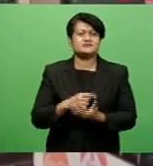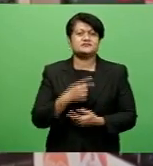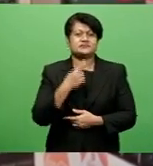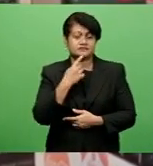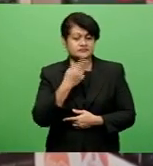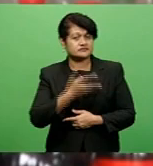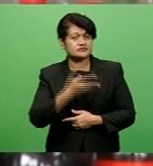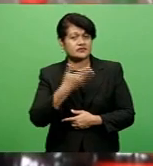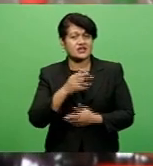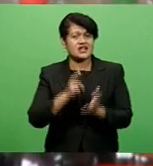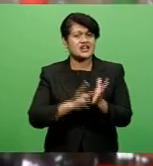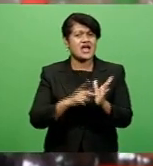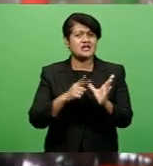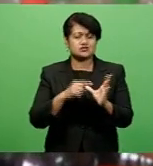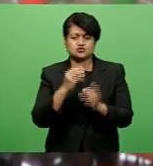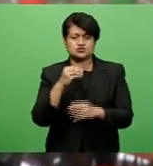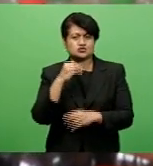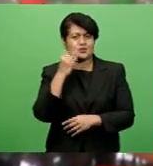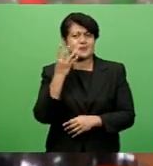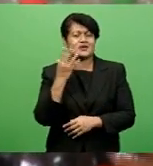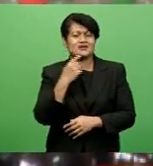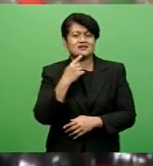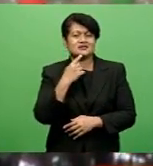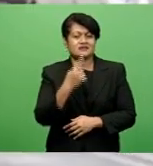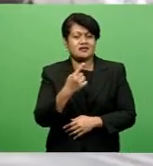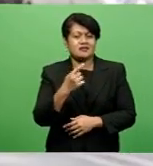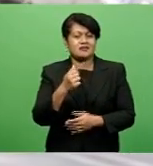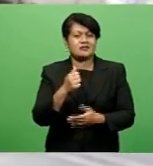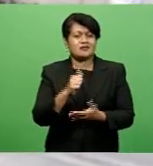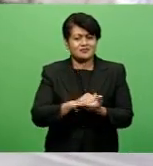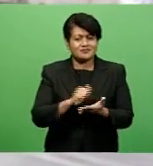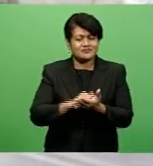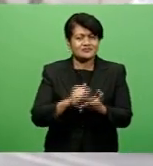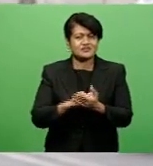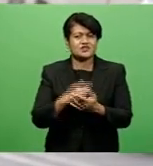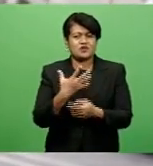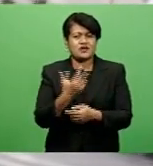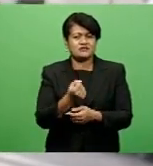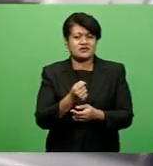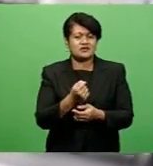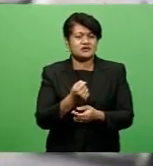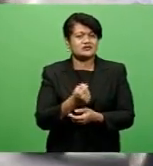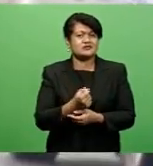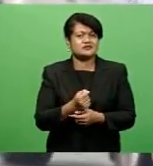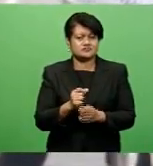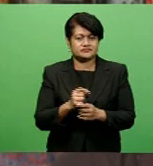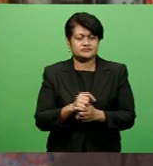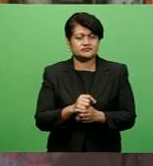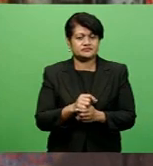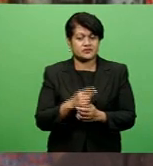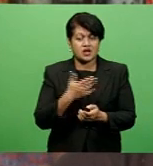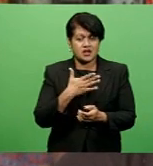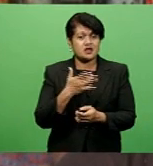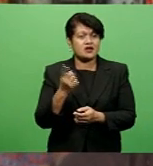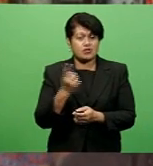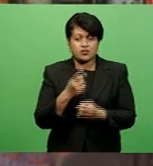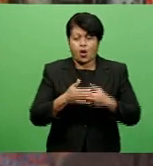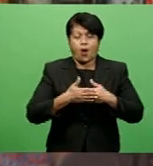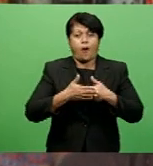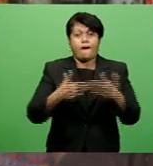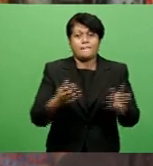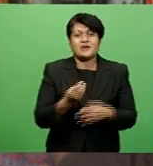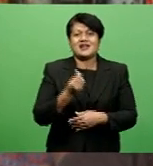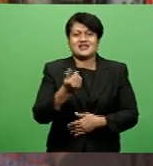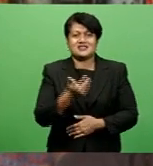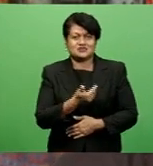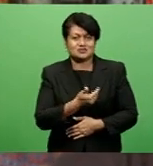Nayan supermarket where he works prepared in advance to meet the needs of local residents. We were open early this morning